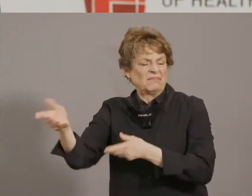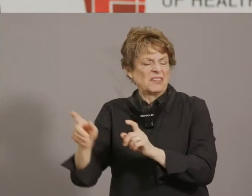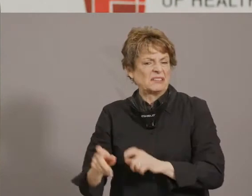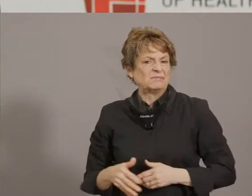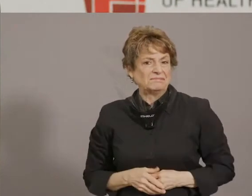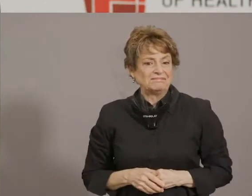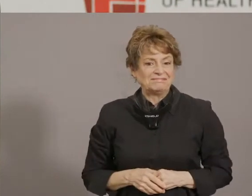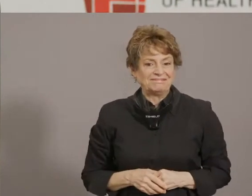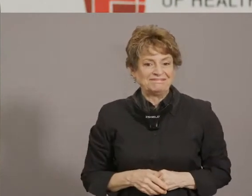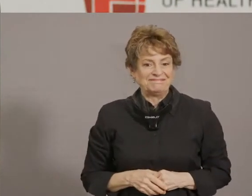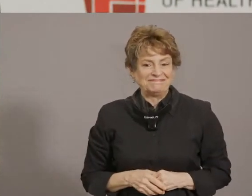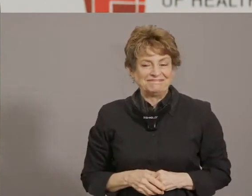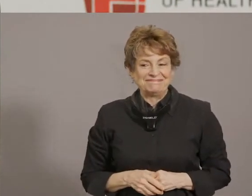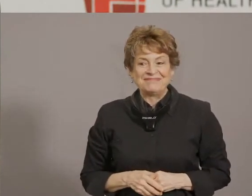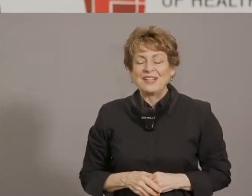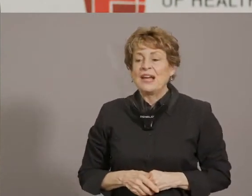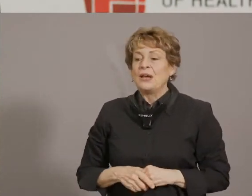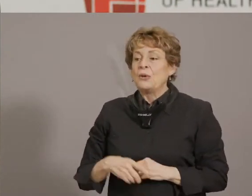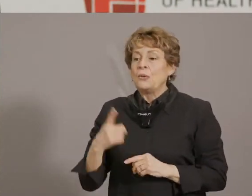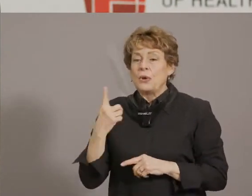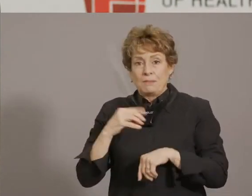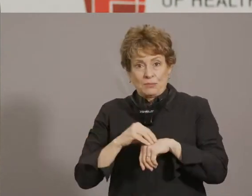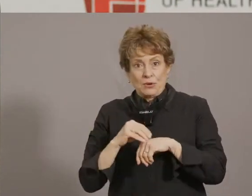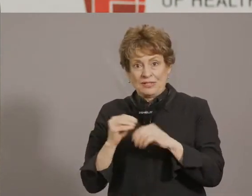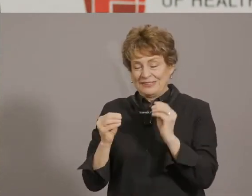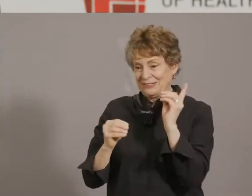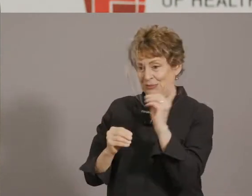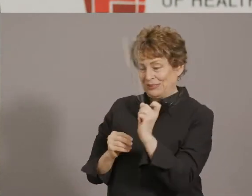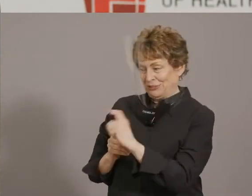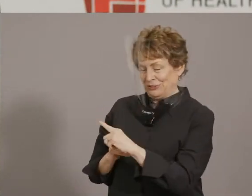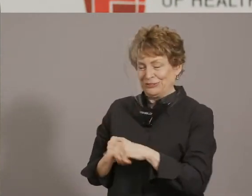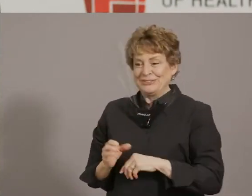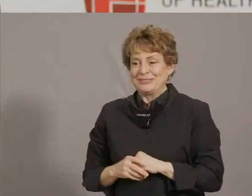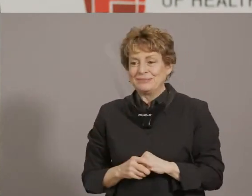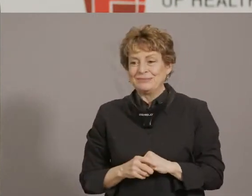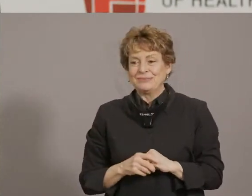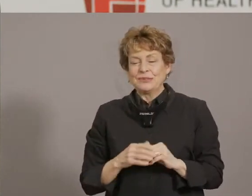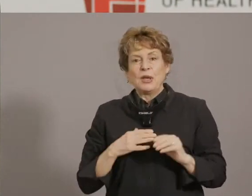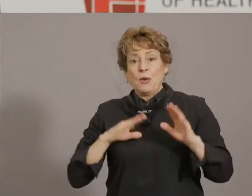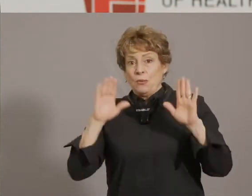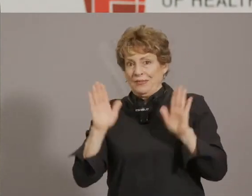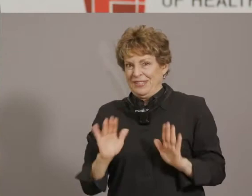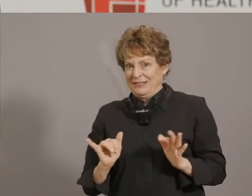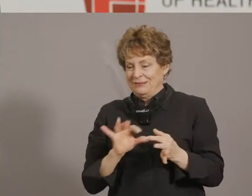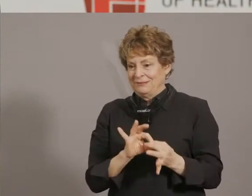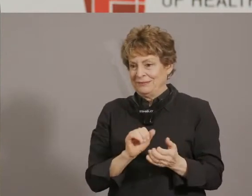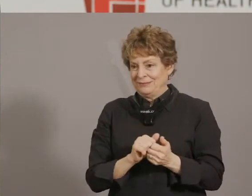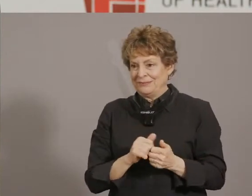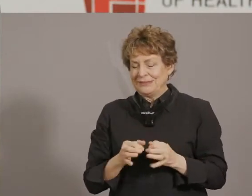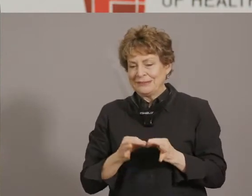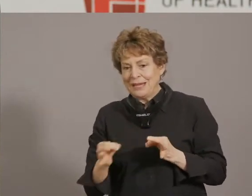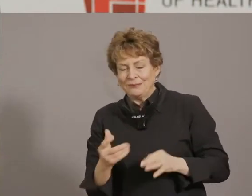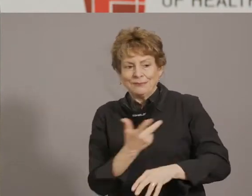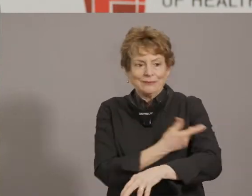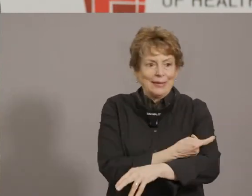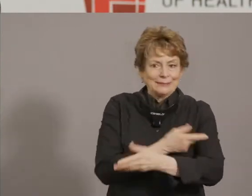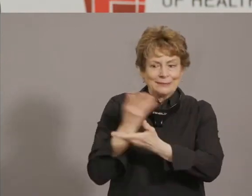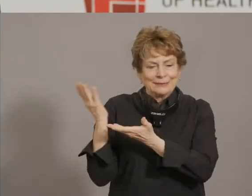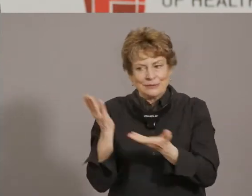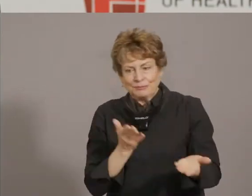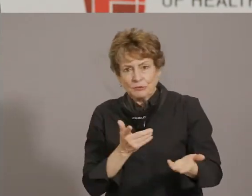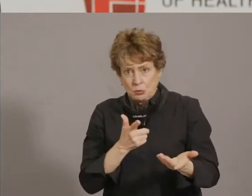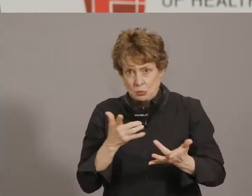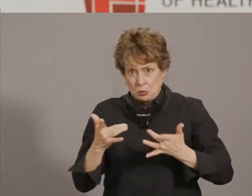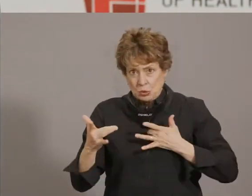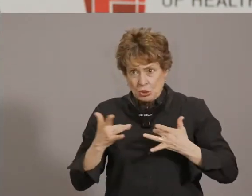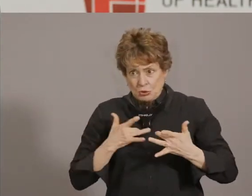Okay, perfect. And then one more question. Obviously, with the delays with vaccine, are you worried at all of how much this sets us back? Of course,